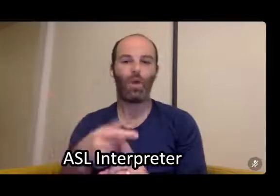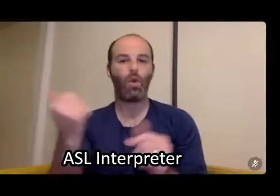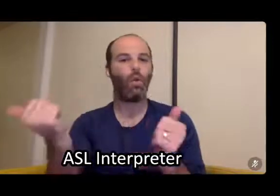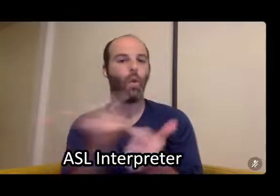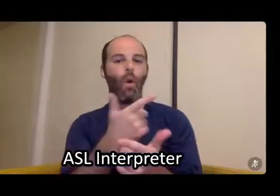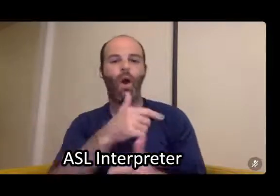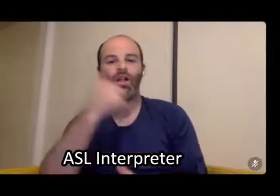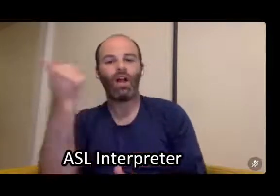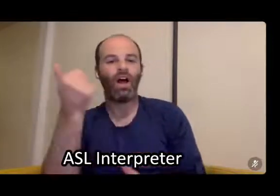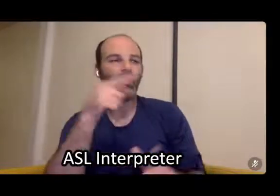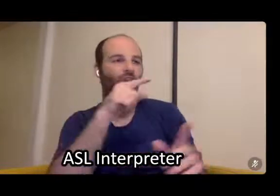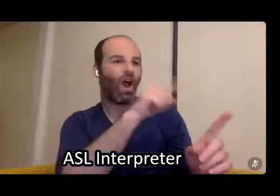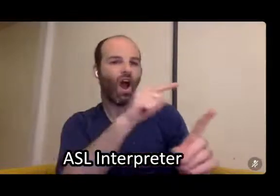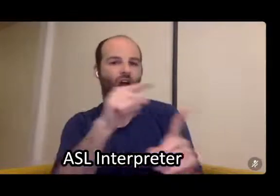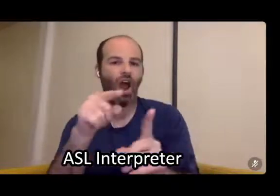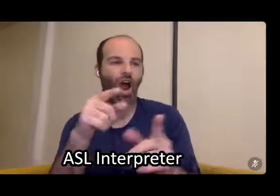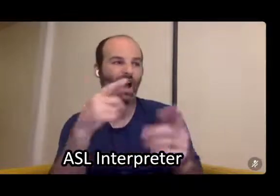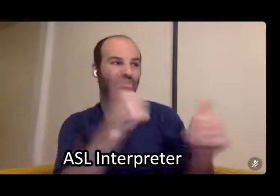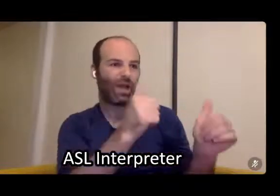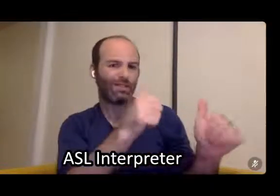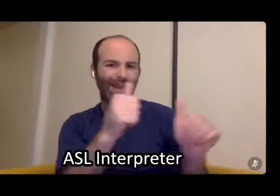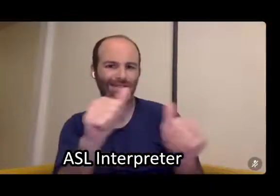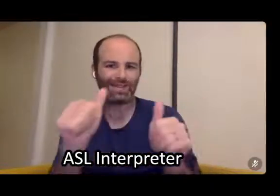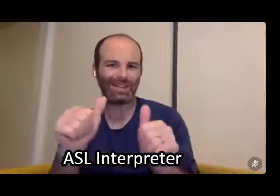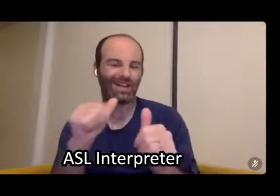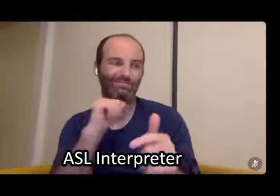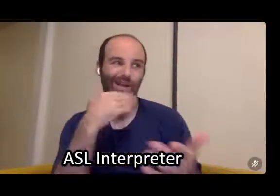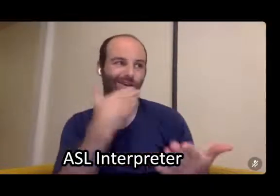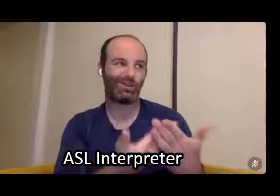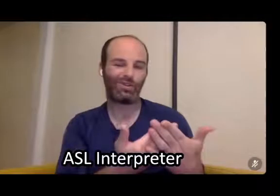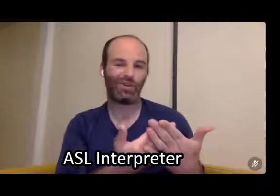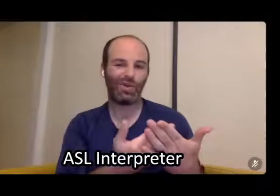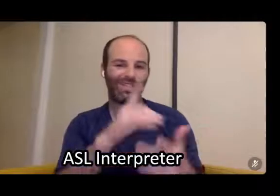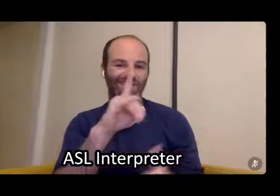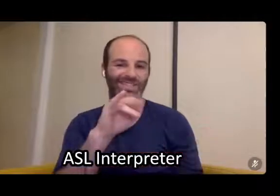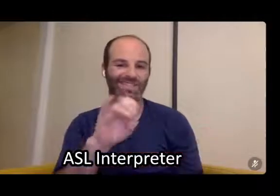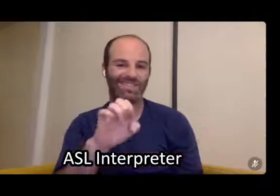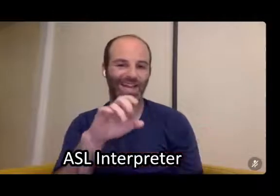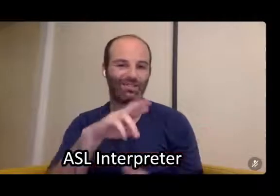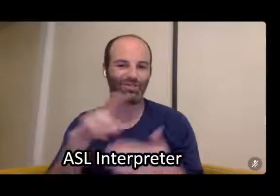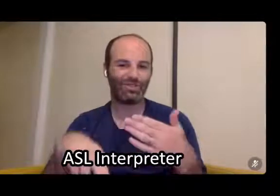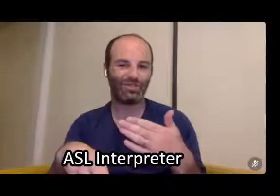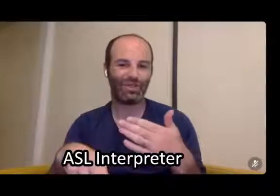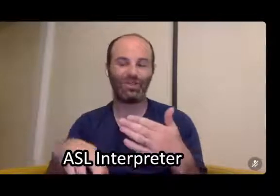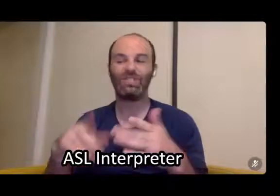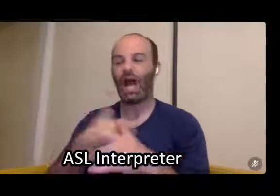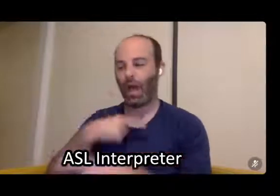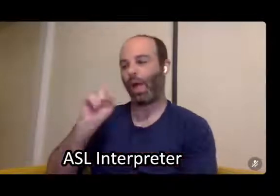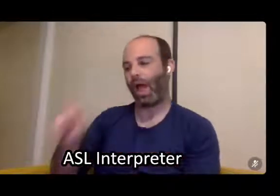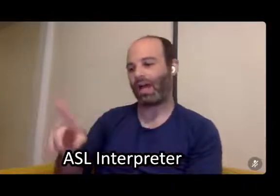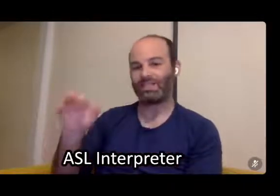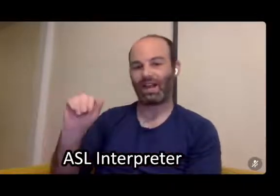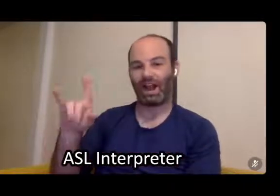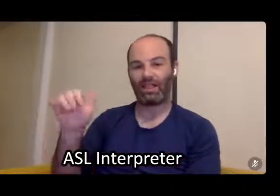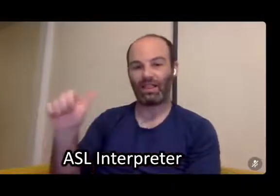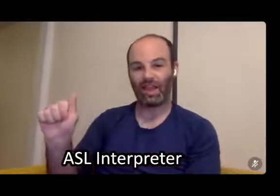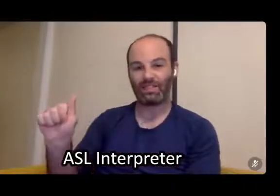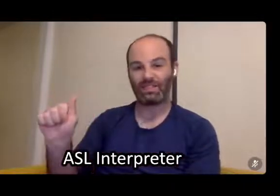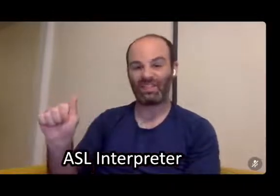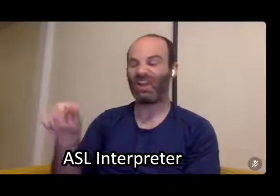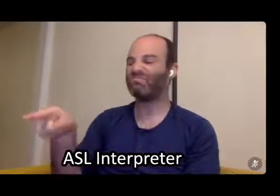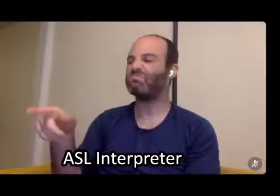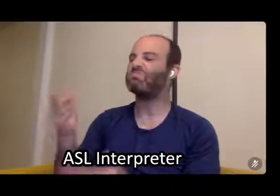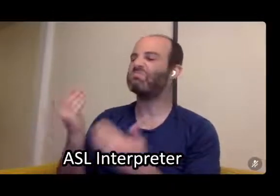will get the A lady to roll, and I will ask her to roll